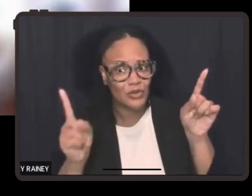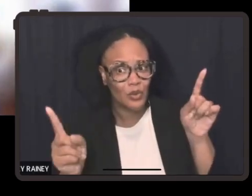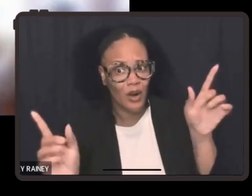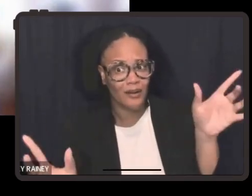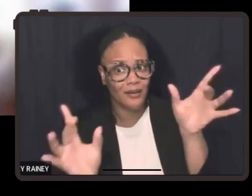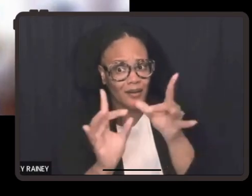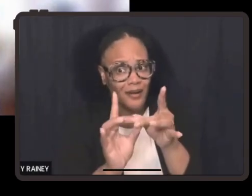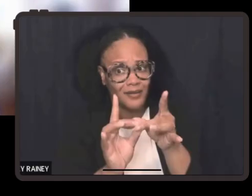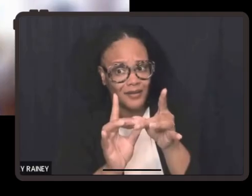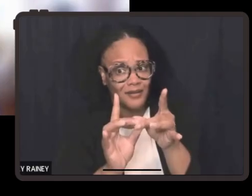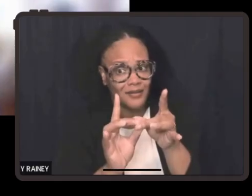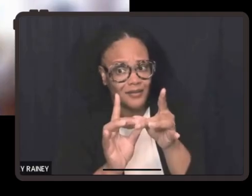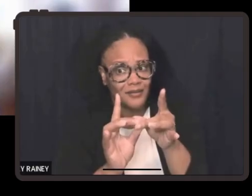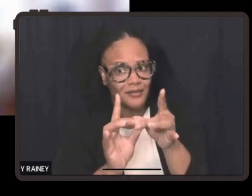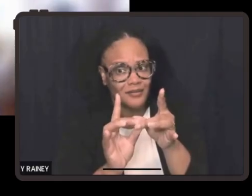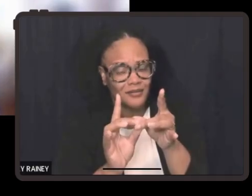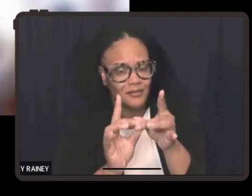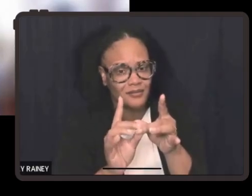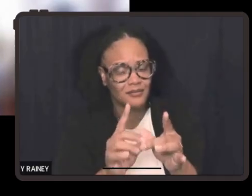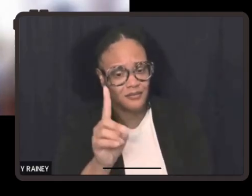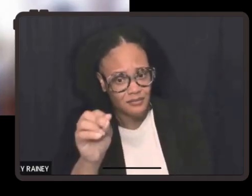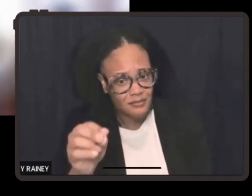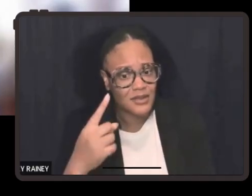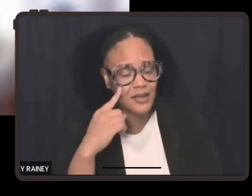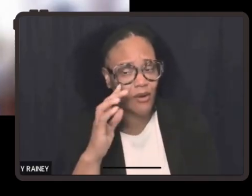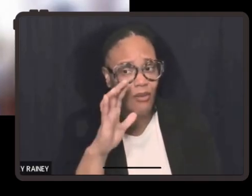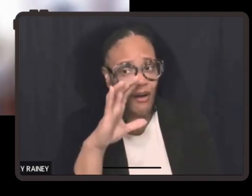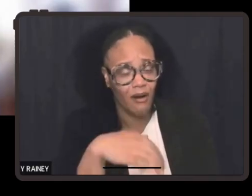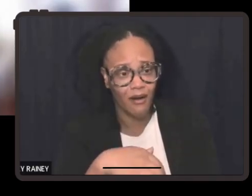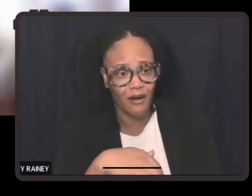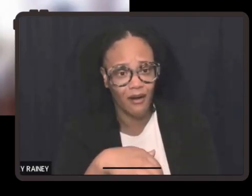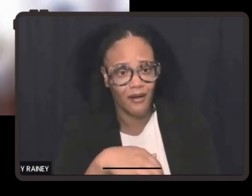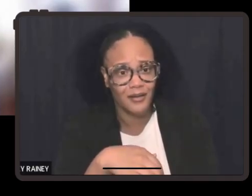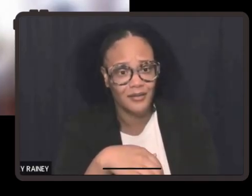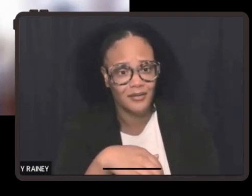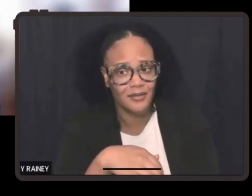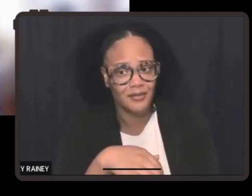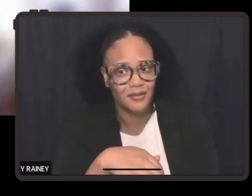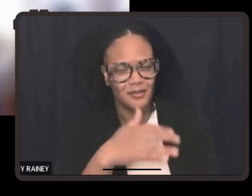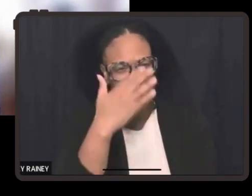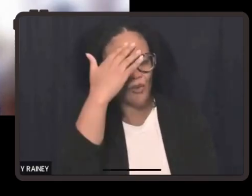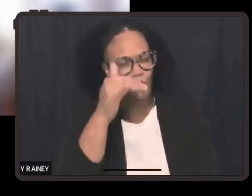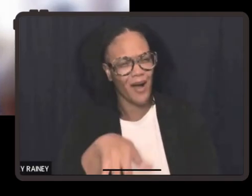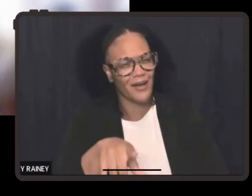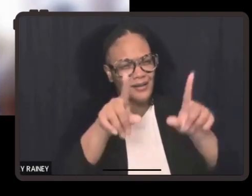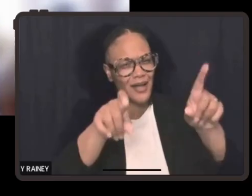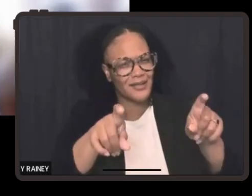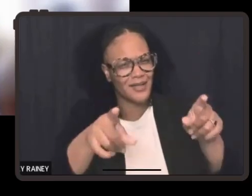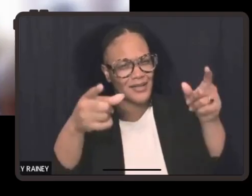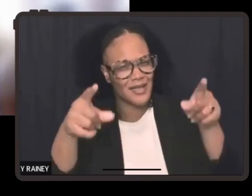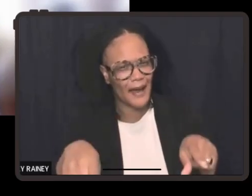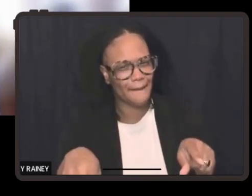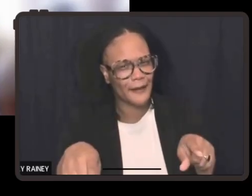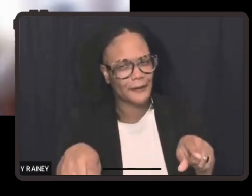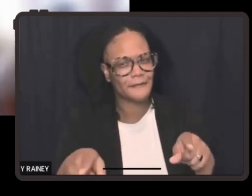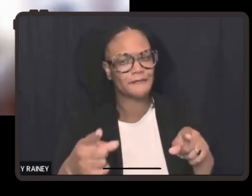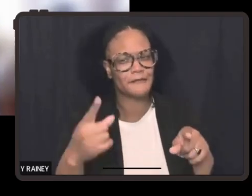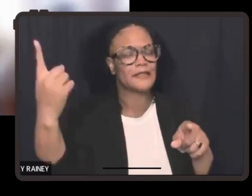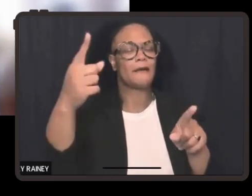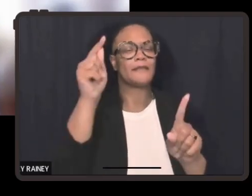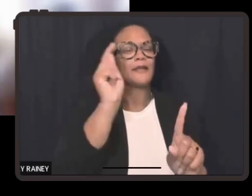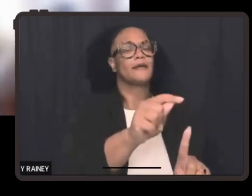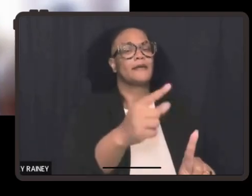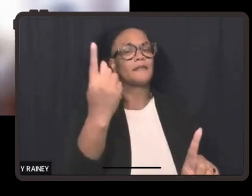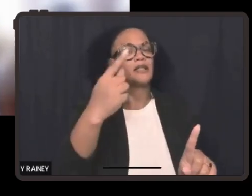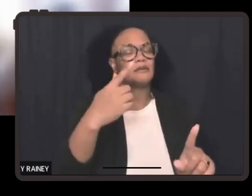Yes, that sounds a bit odd, and I don't know why. Why would she have had that test? It must have been something was worrying them, whether it was reflux